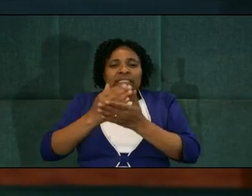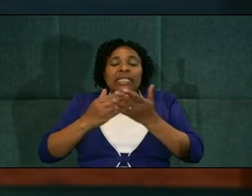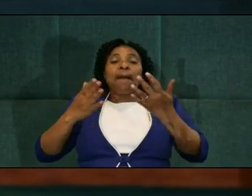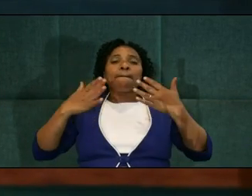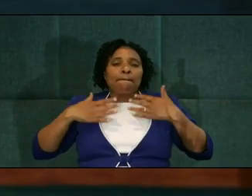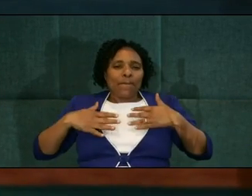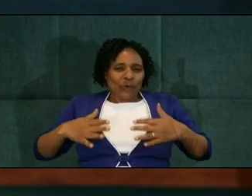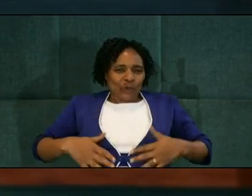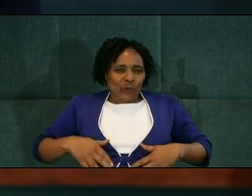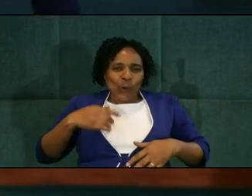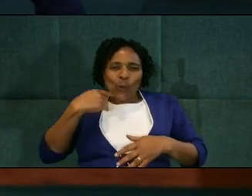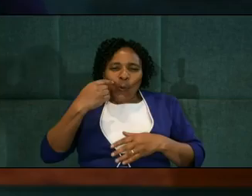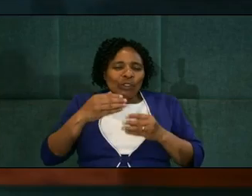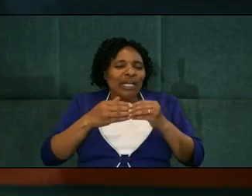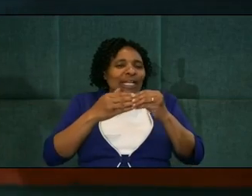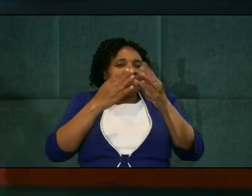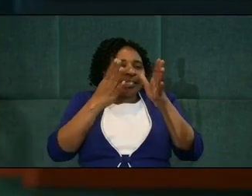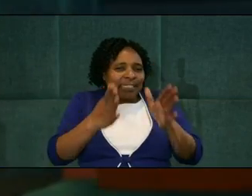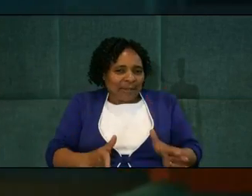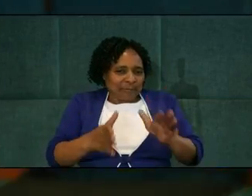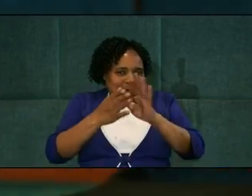a leader.